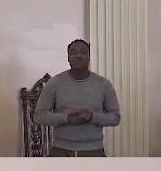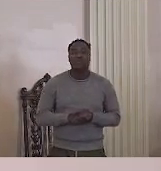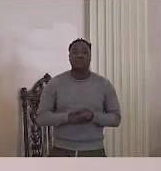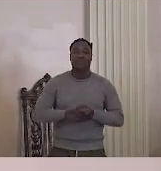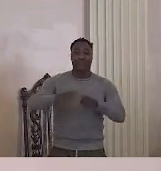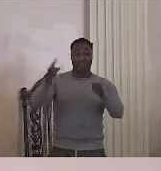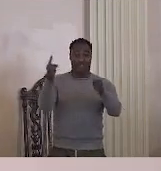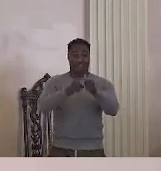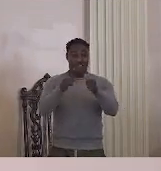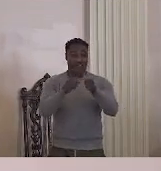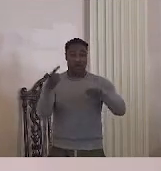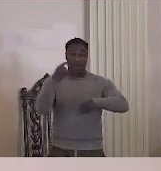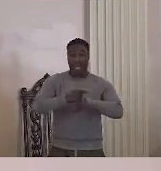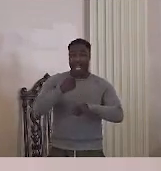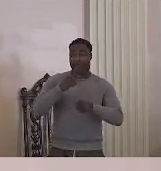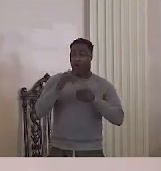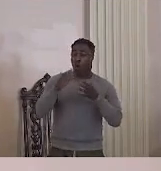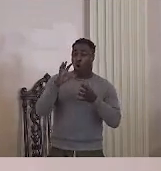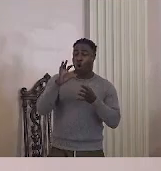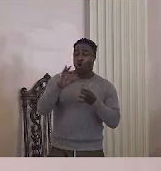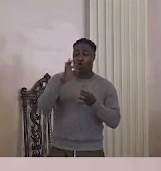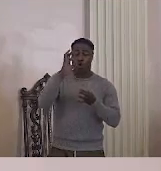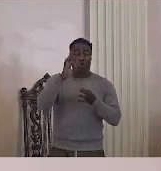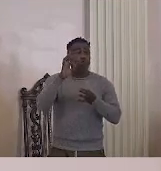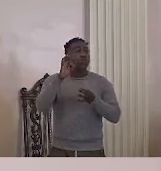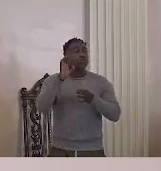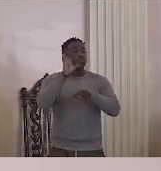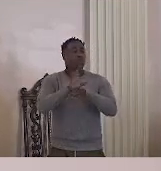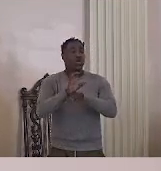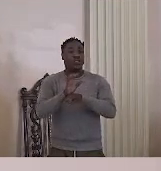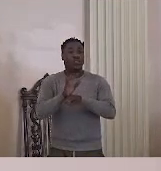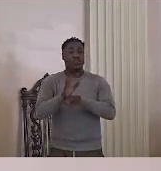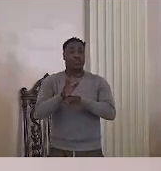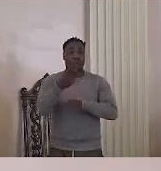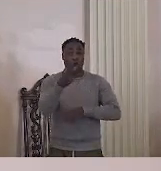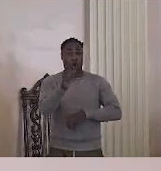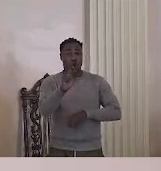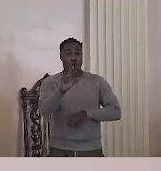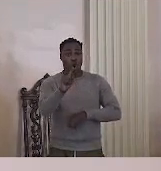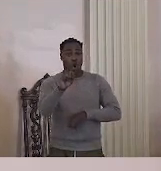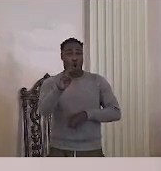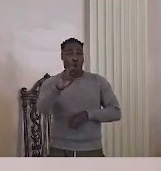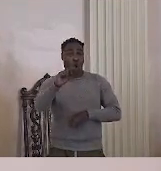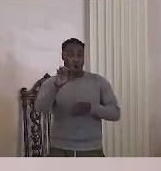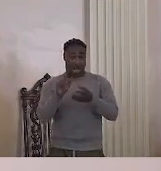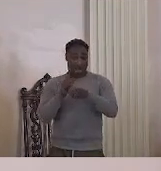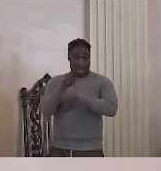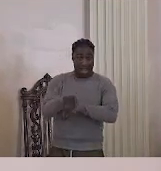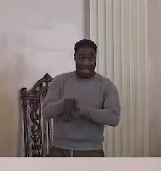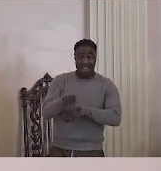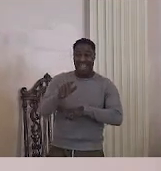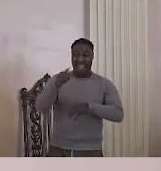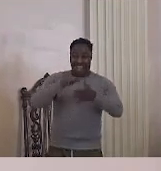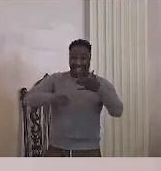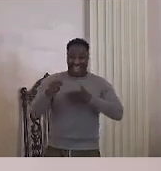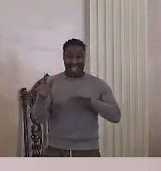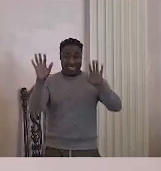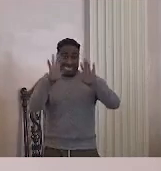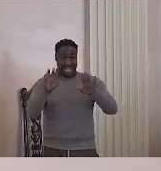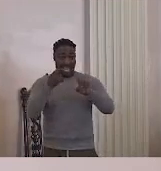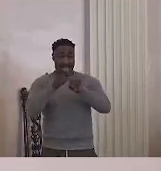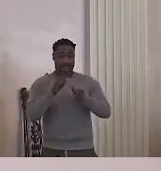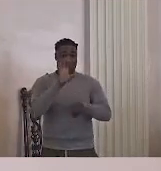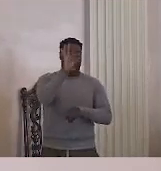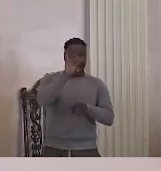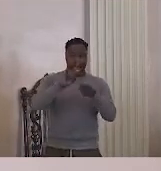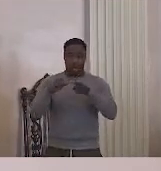The first day for All Souls Church gardening will be next Saturday, April 29th. It'll be from 9 to